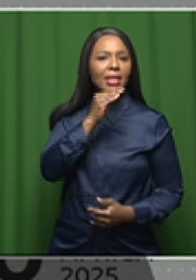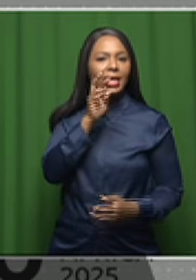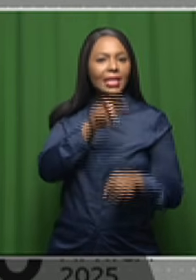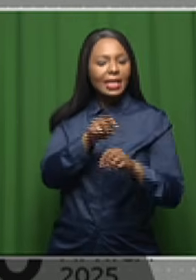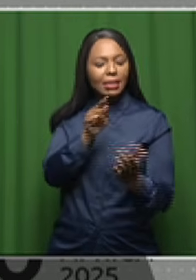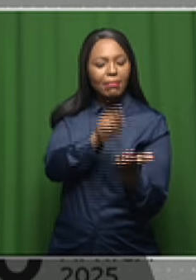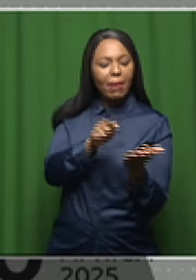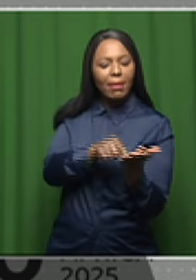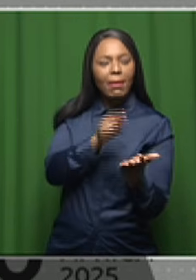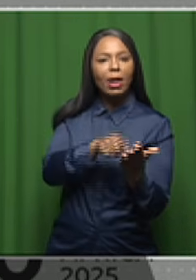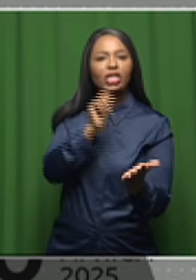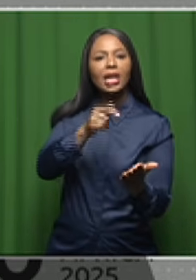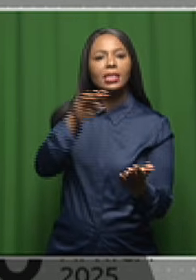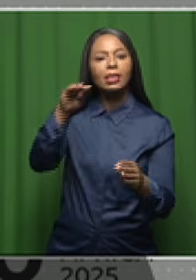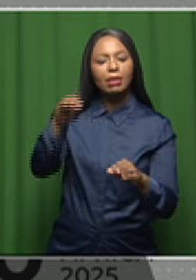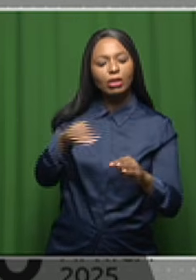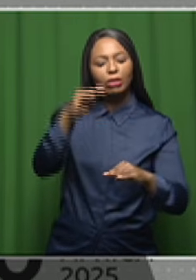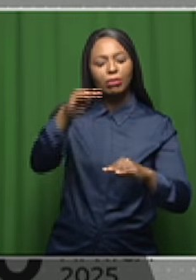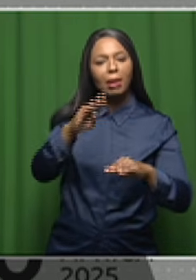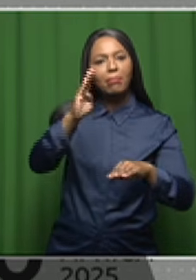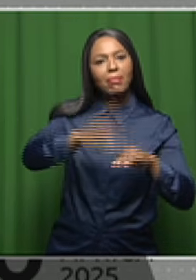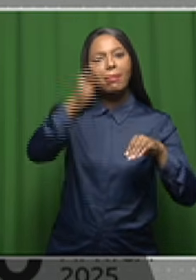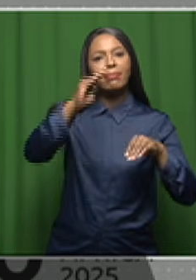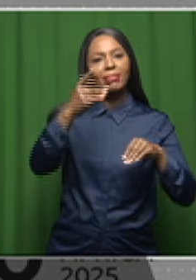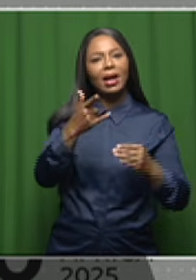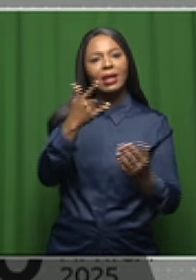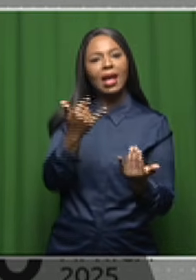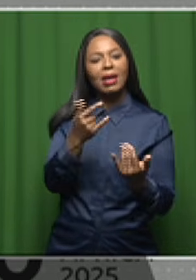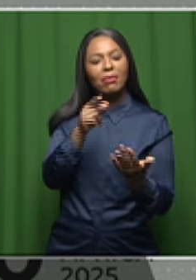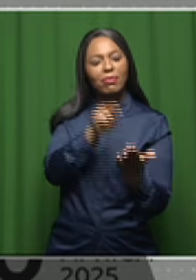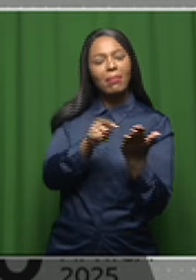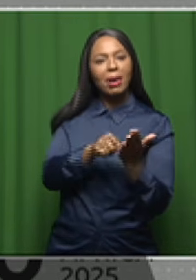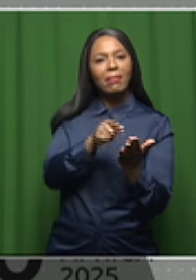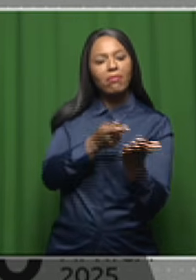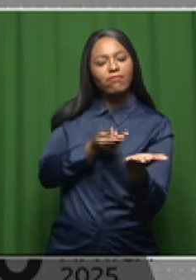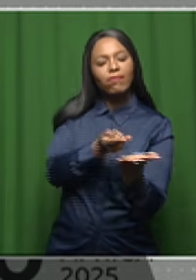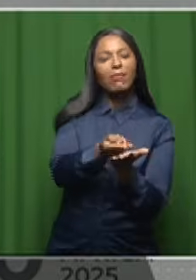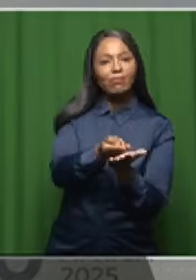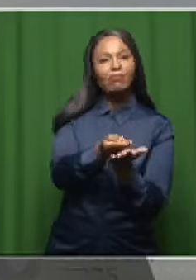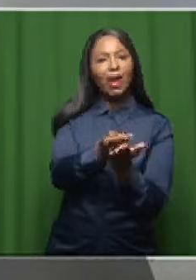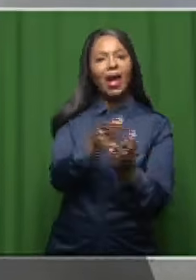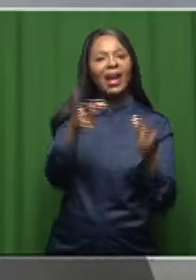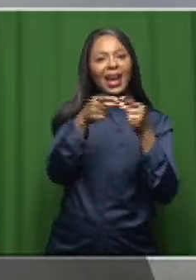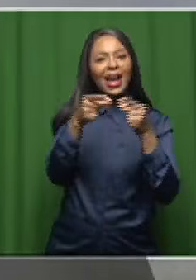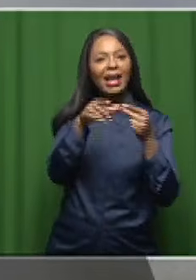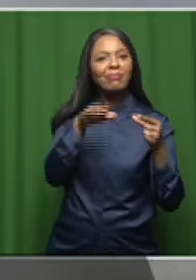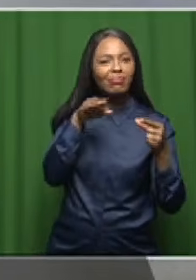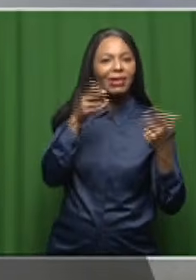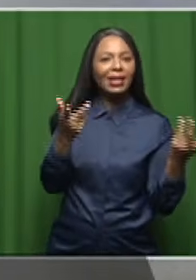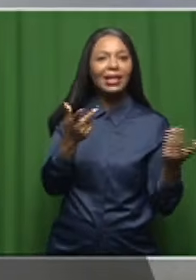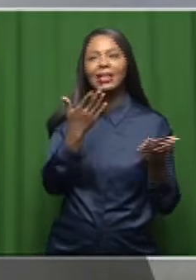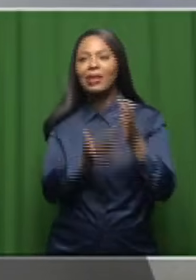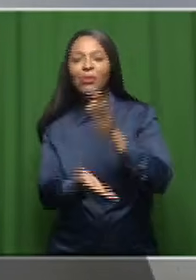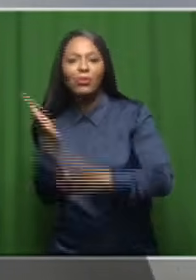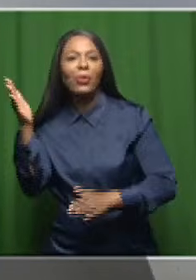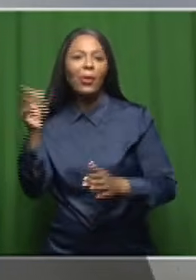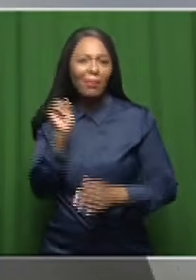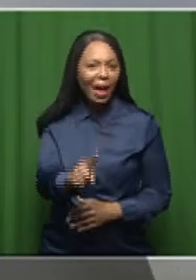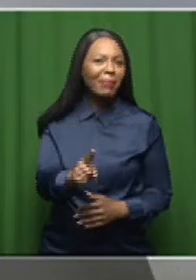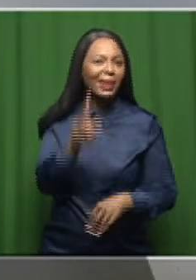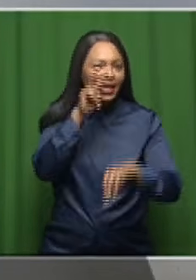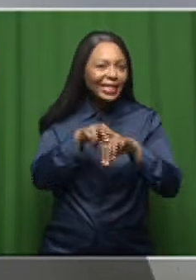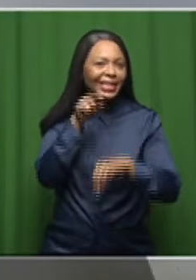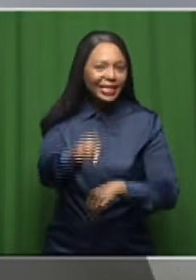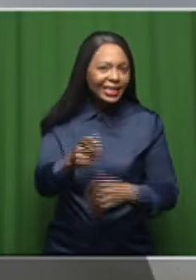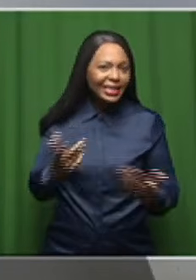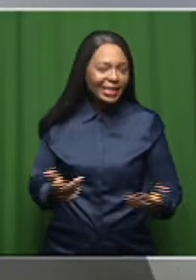you could tap your card and they would be fine. You see, and again, maybe lastly, there's the issue of inclusive and just artificial intelligence. The